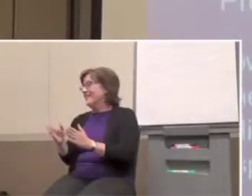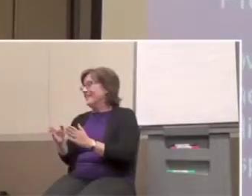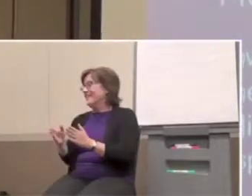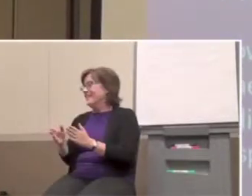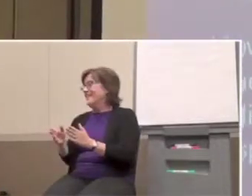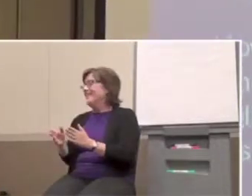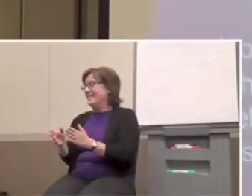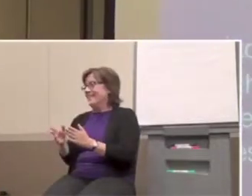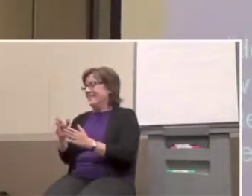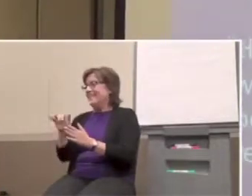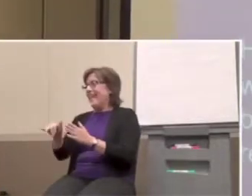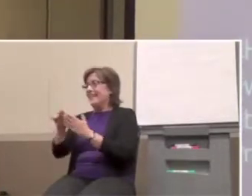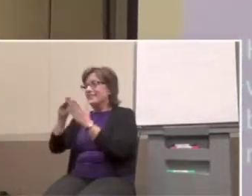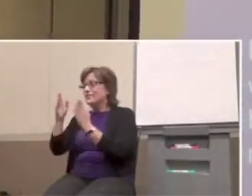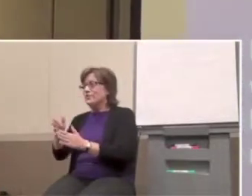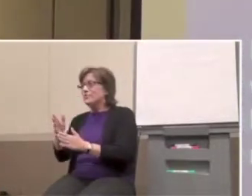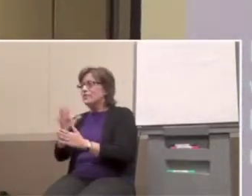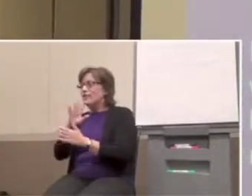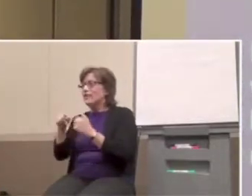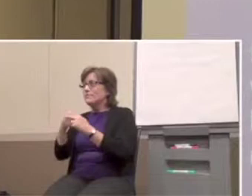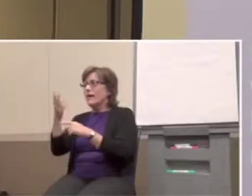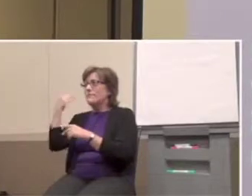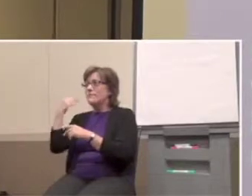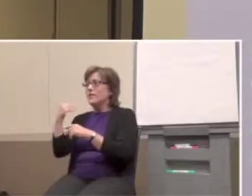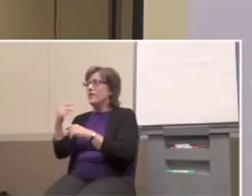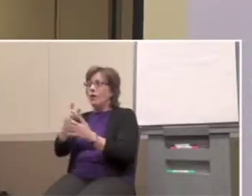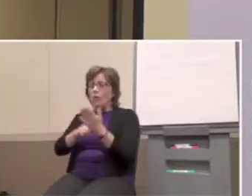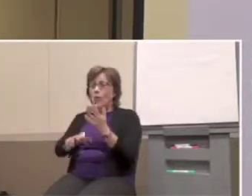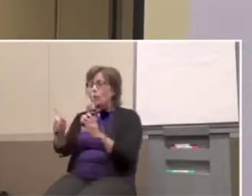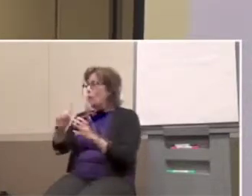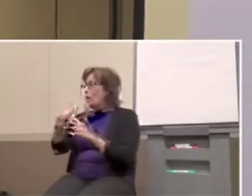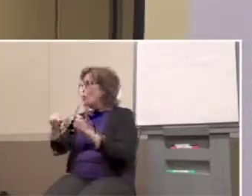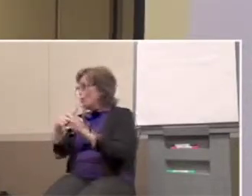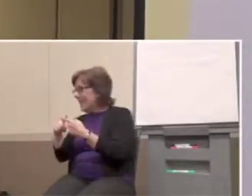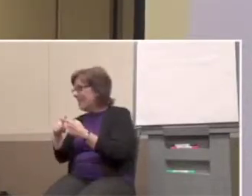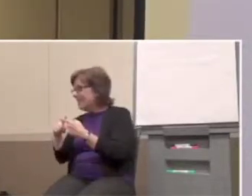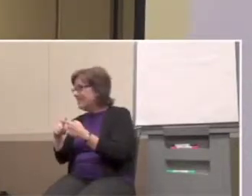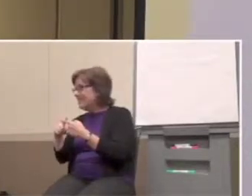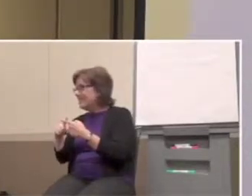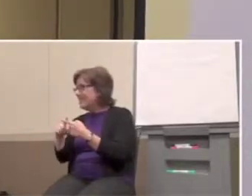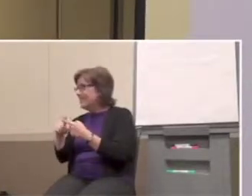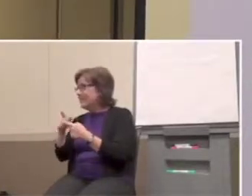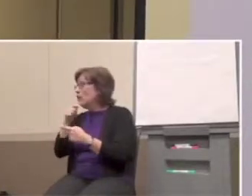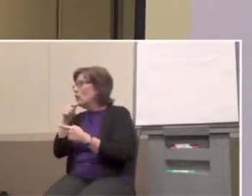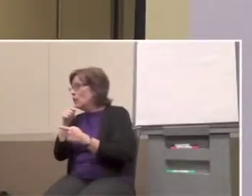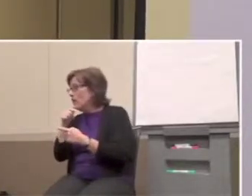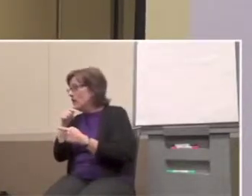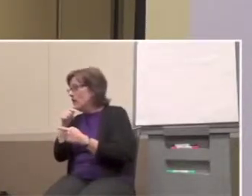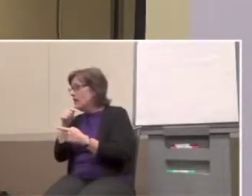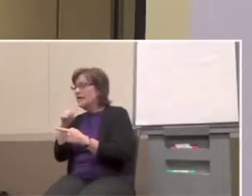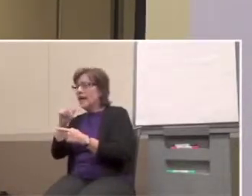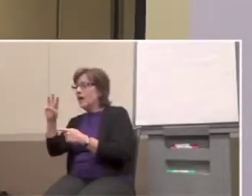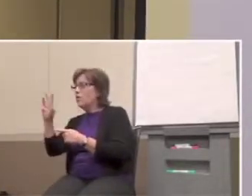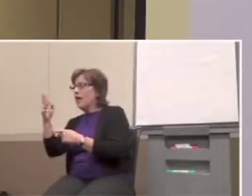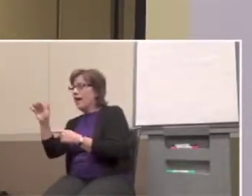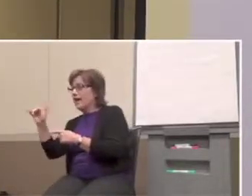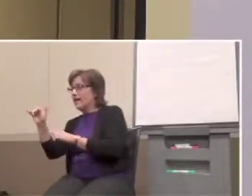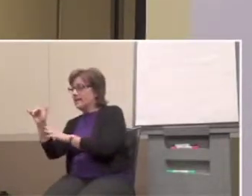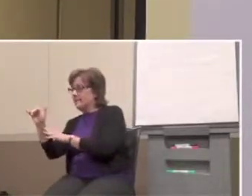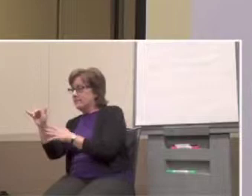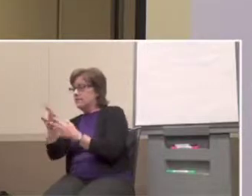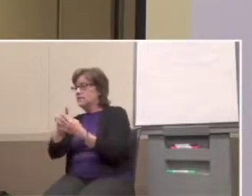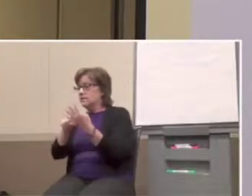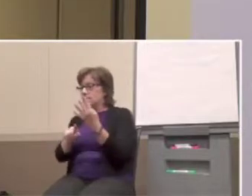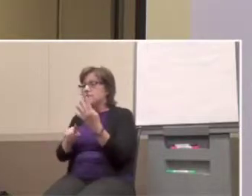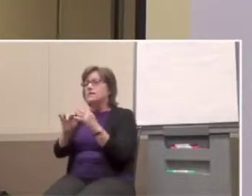to write down the what, the where, the when, and what and who, but not the why. So how are your